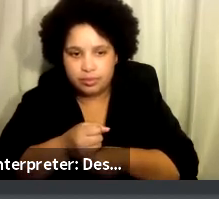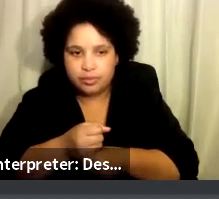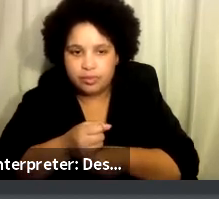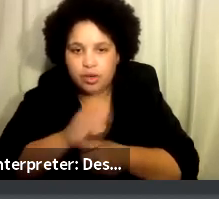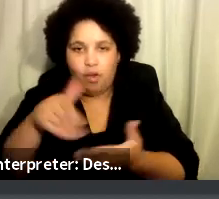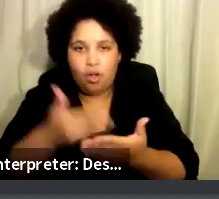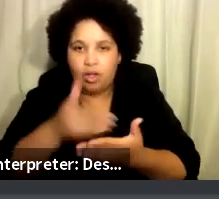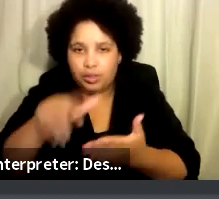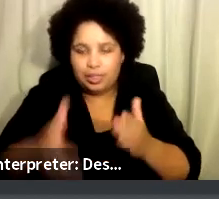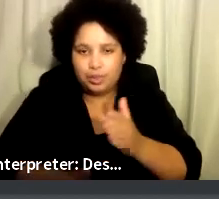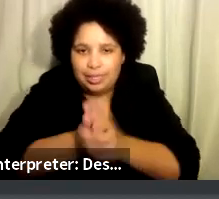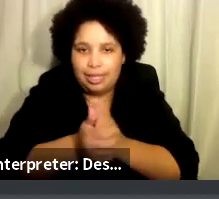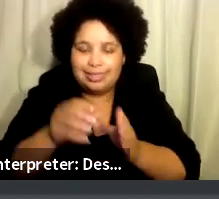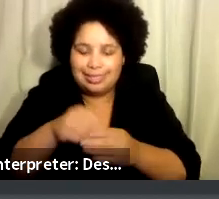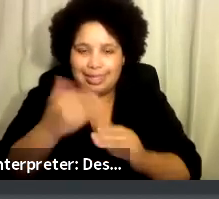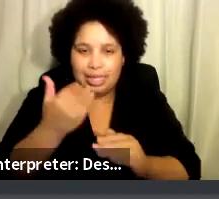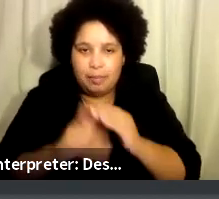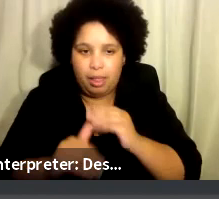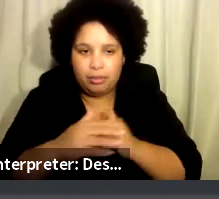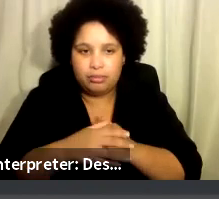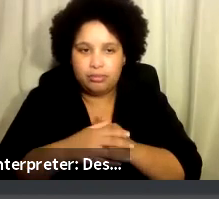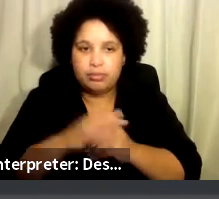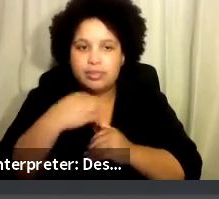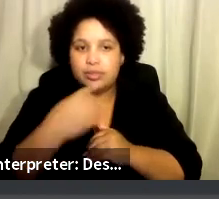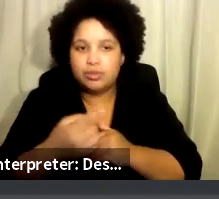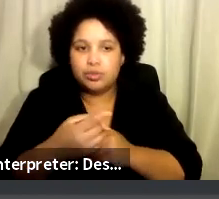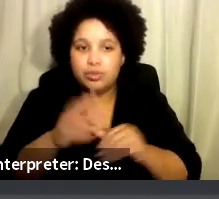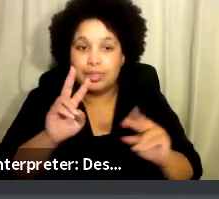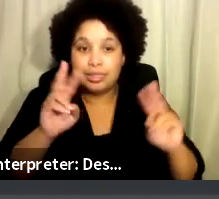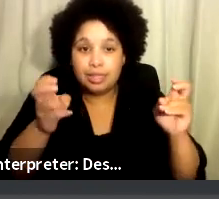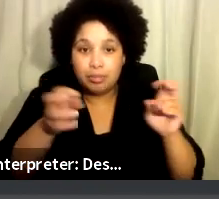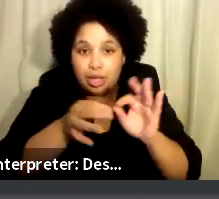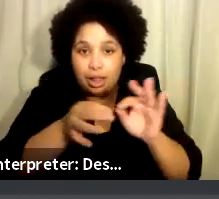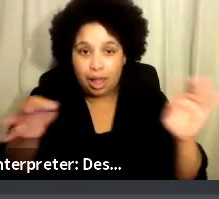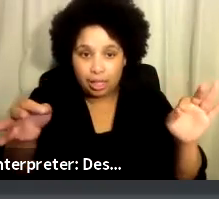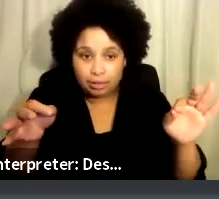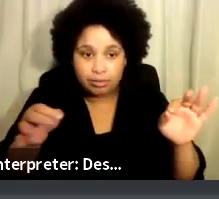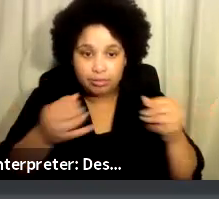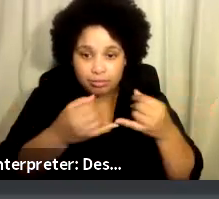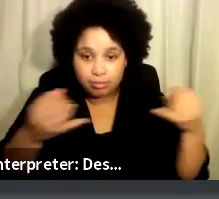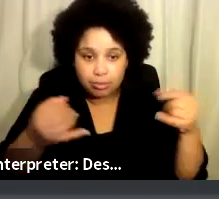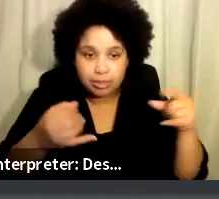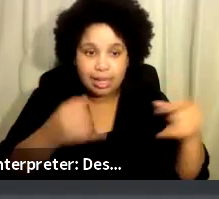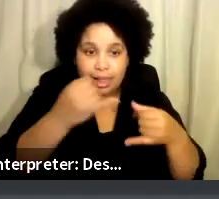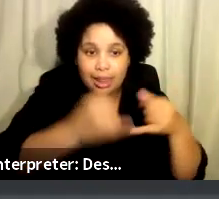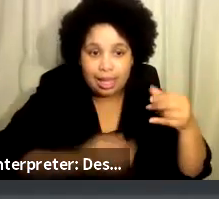attach in your email. It specifically tells you what to put in the subject line. We will need the last